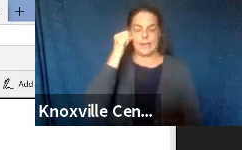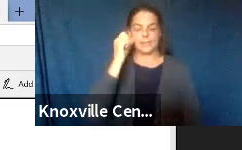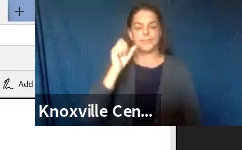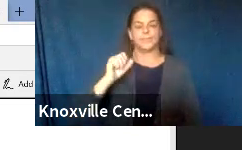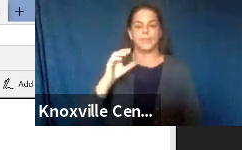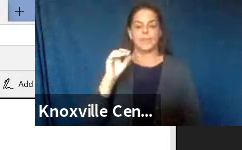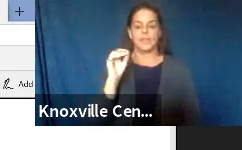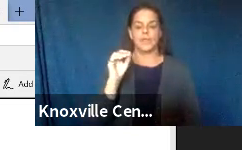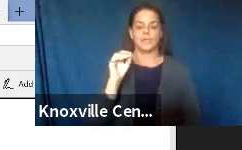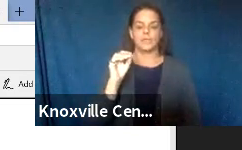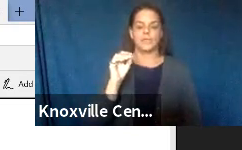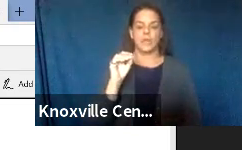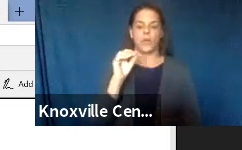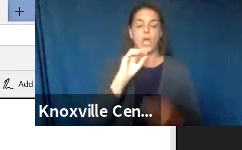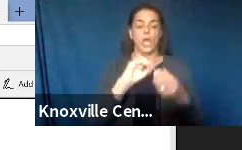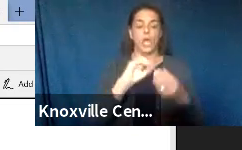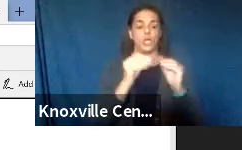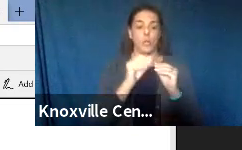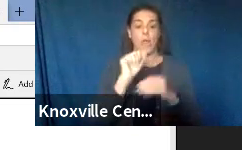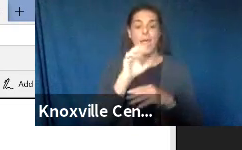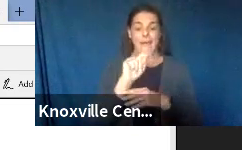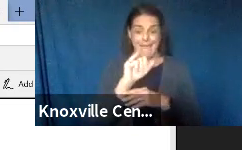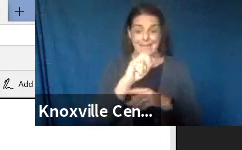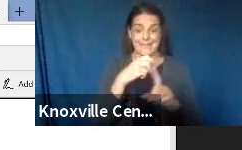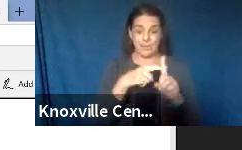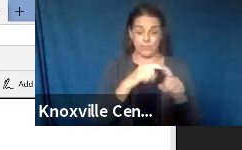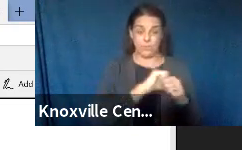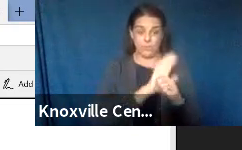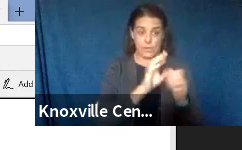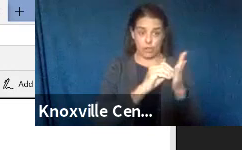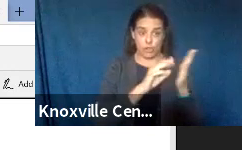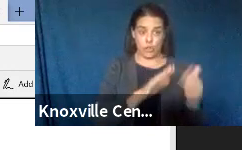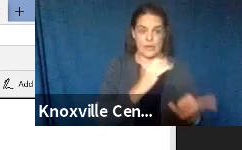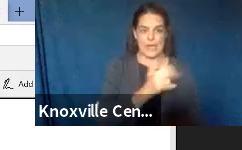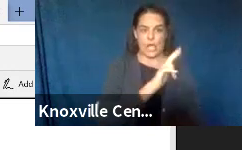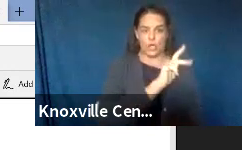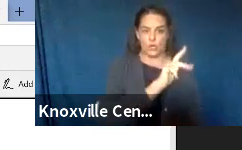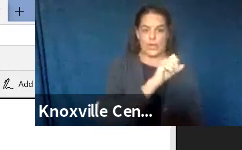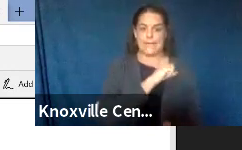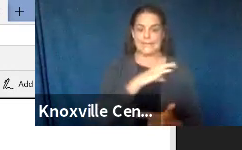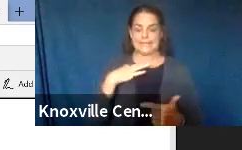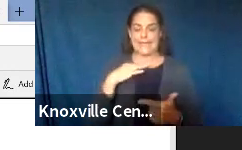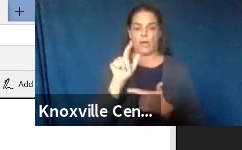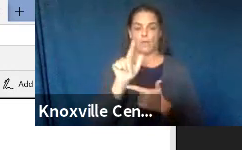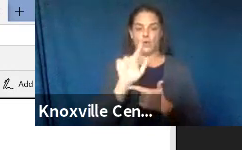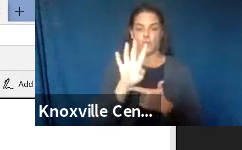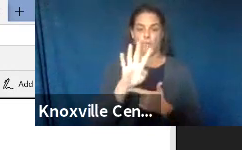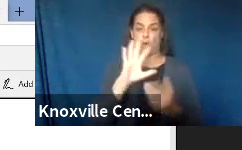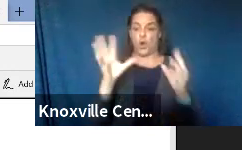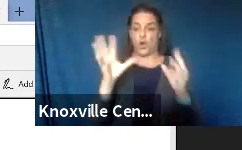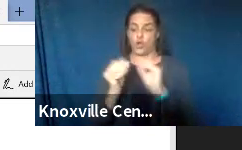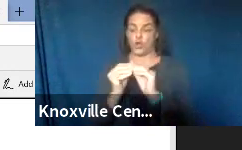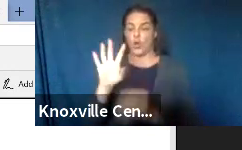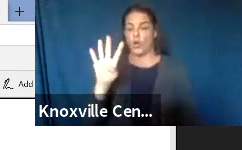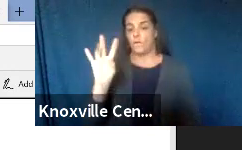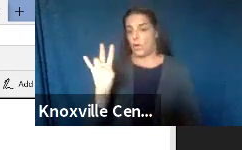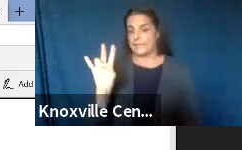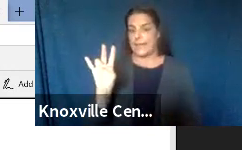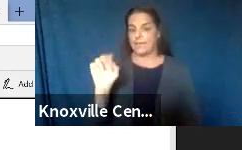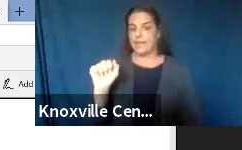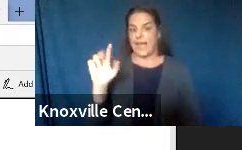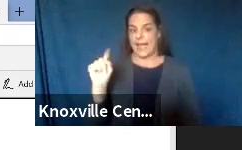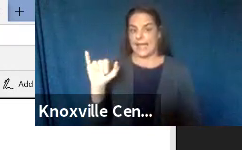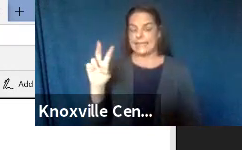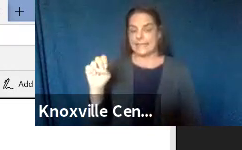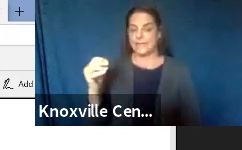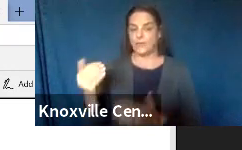So the number of active cases for students is 23, staff 24, which gives us a total of 47